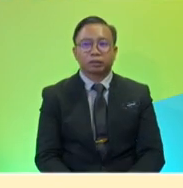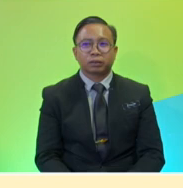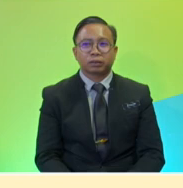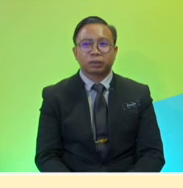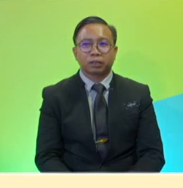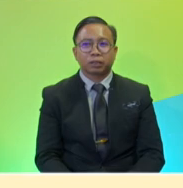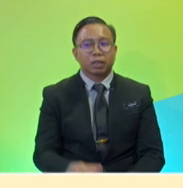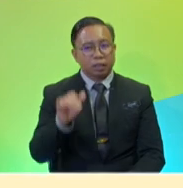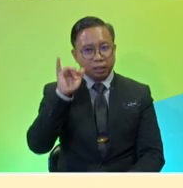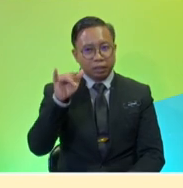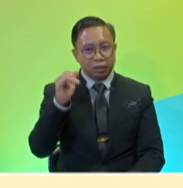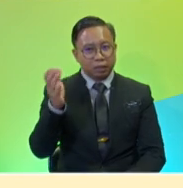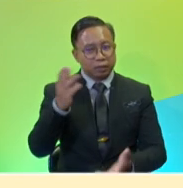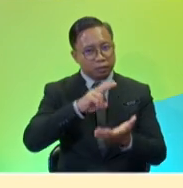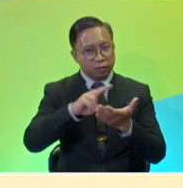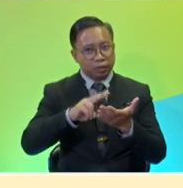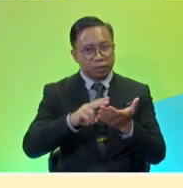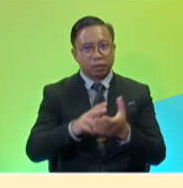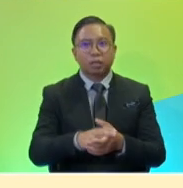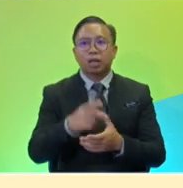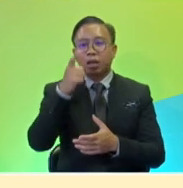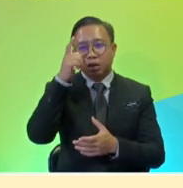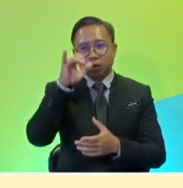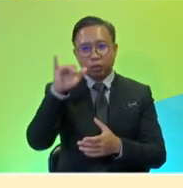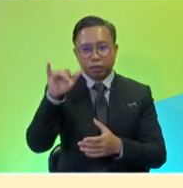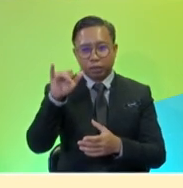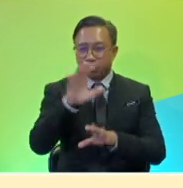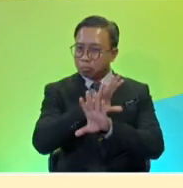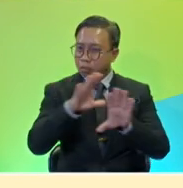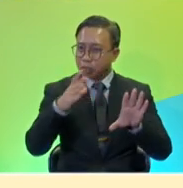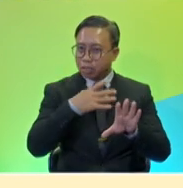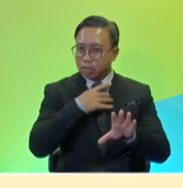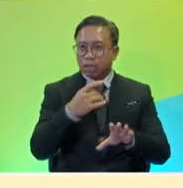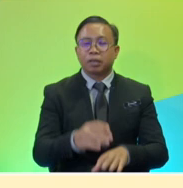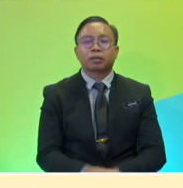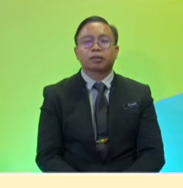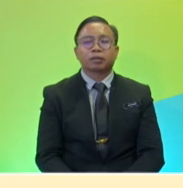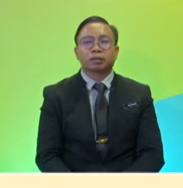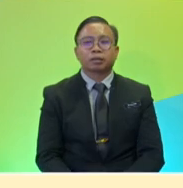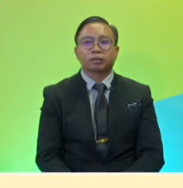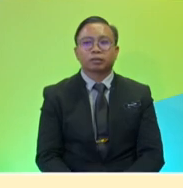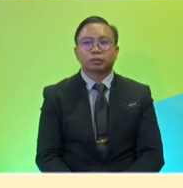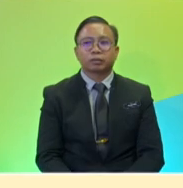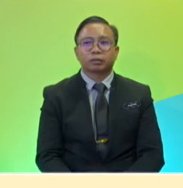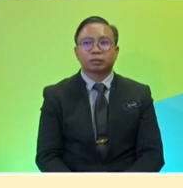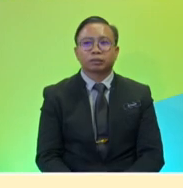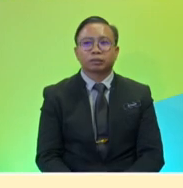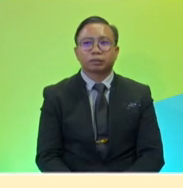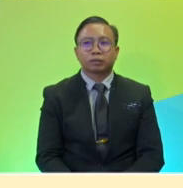Okay, let me read first. Looking, dislike, I for shells.